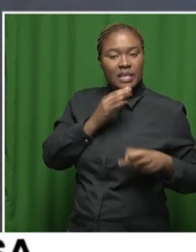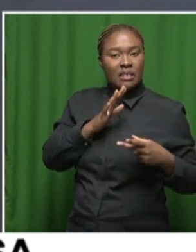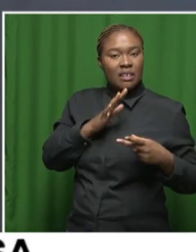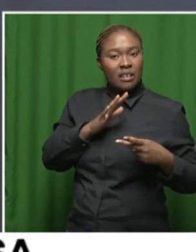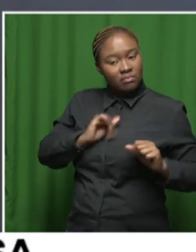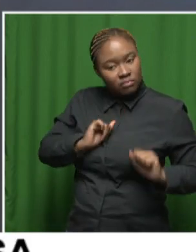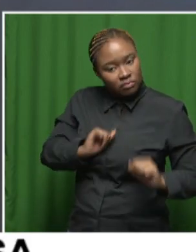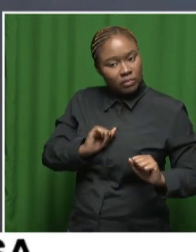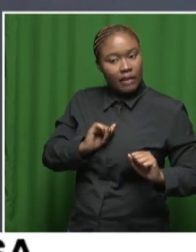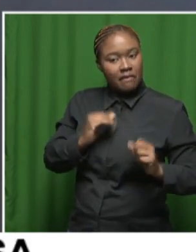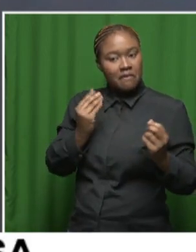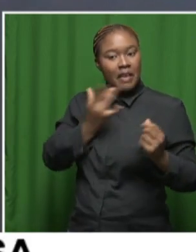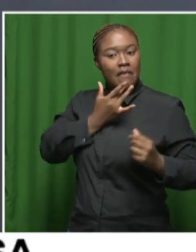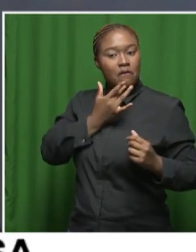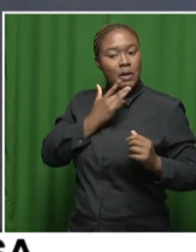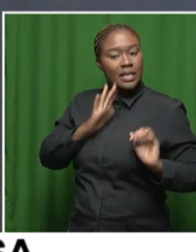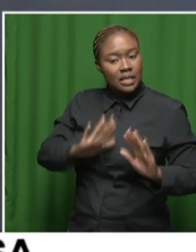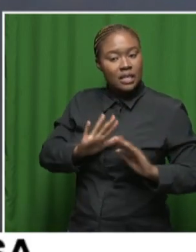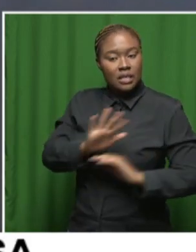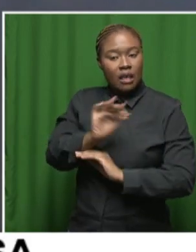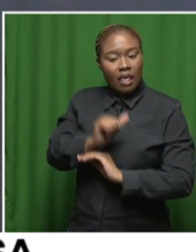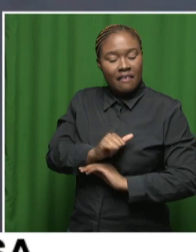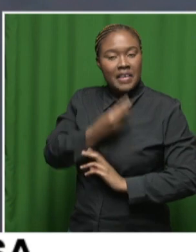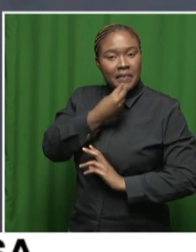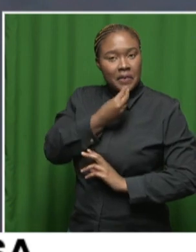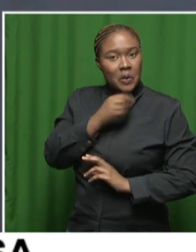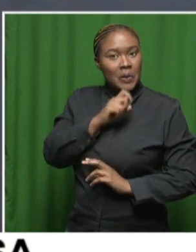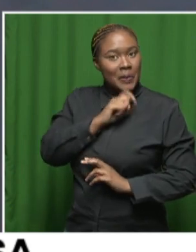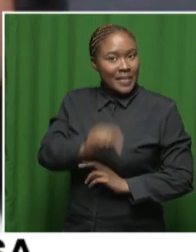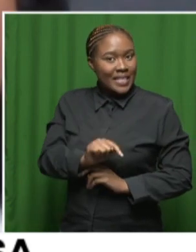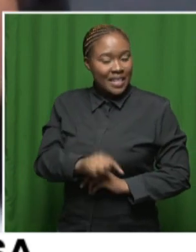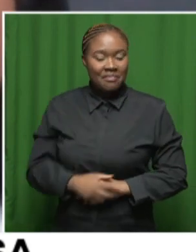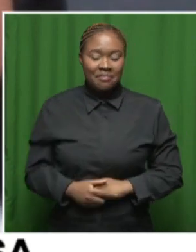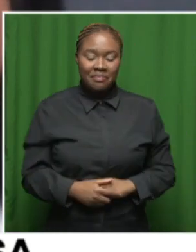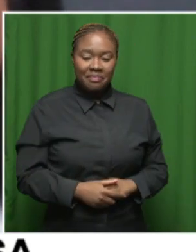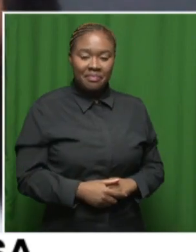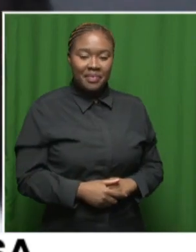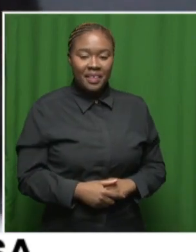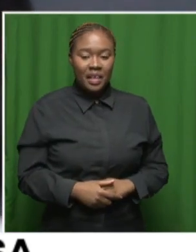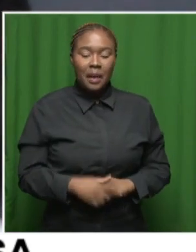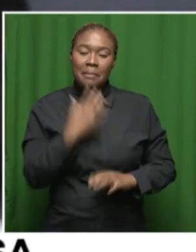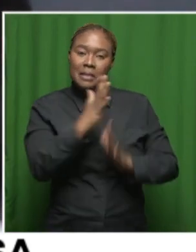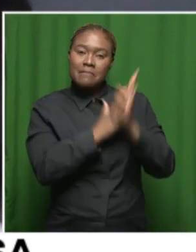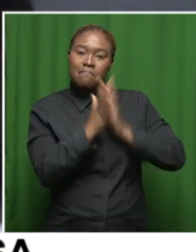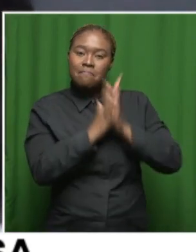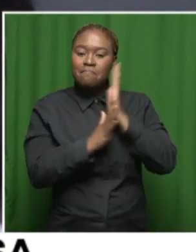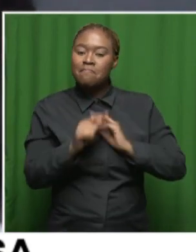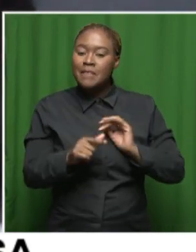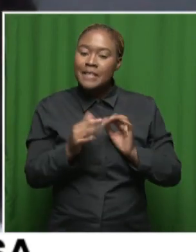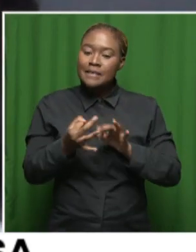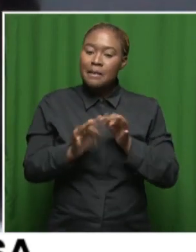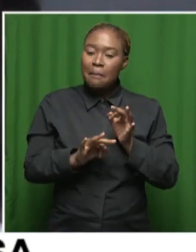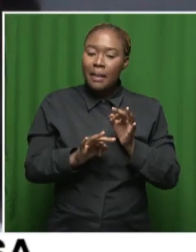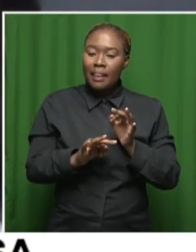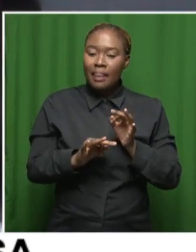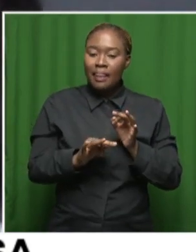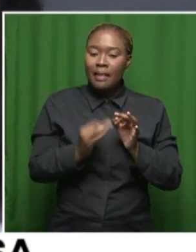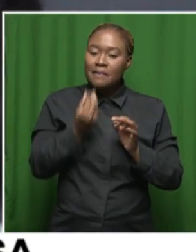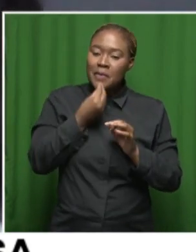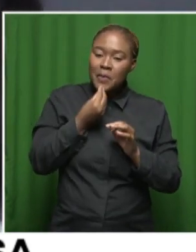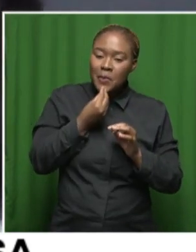access ingredients. So yeah, that was our inspiration. Share with us some of the easy to follow recipes that you share in this